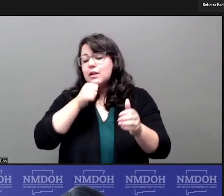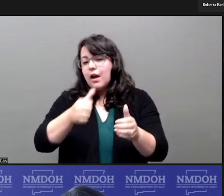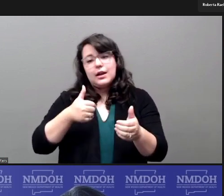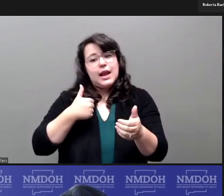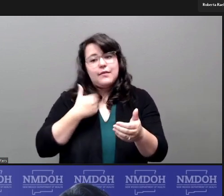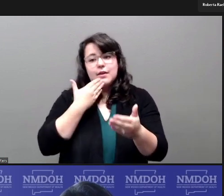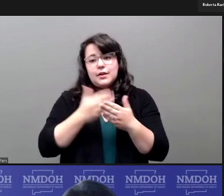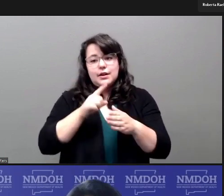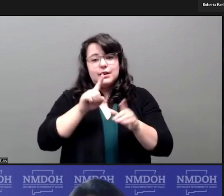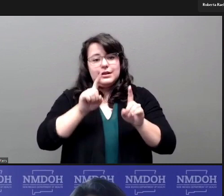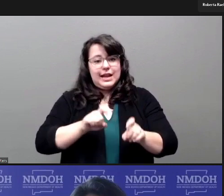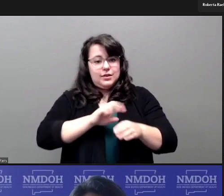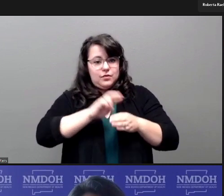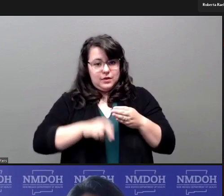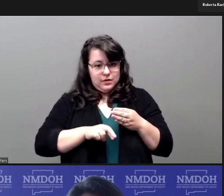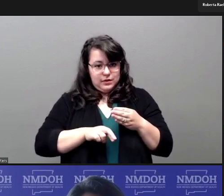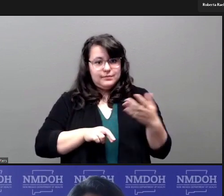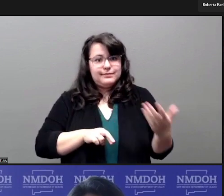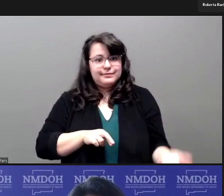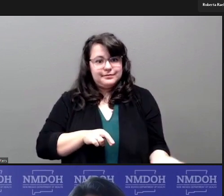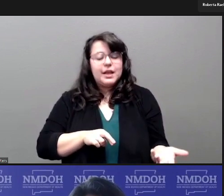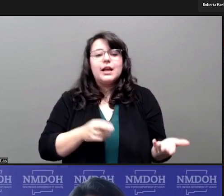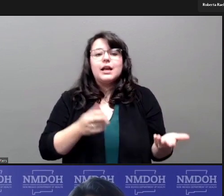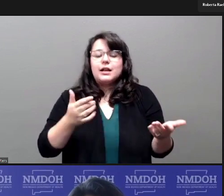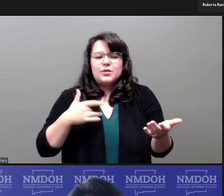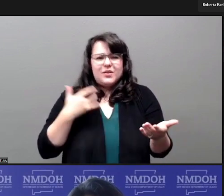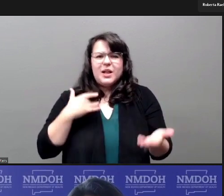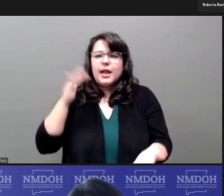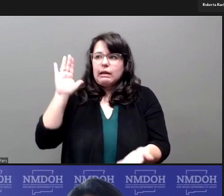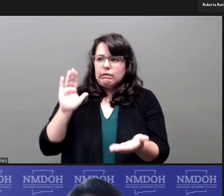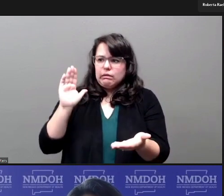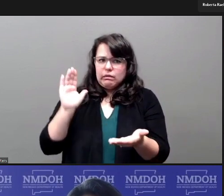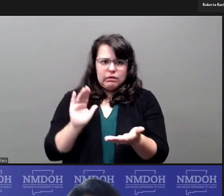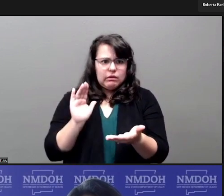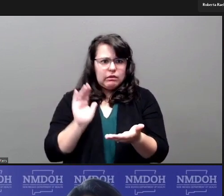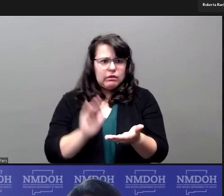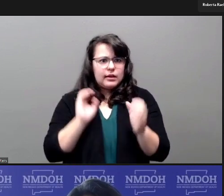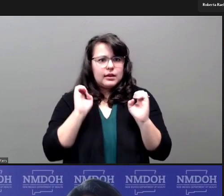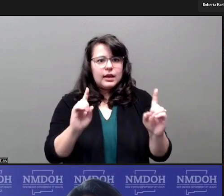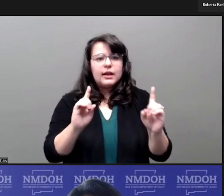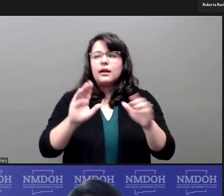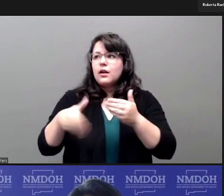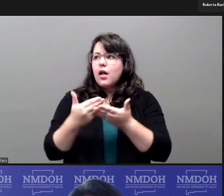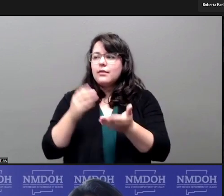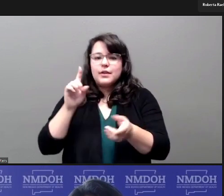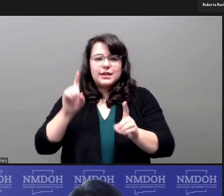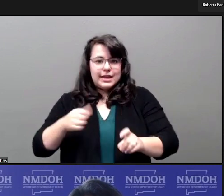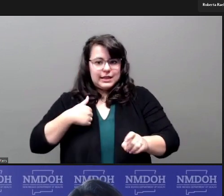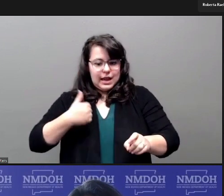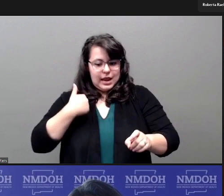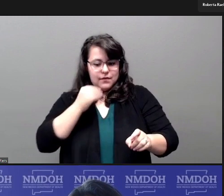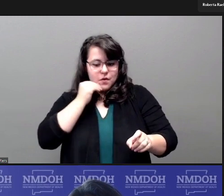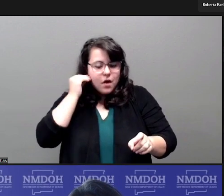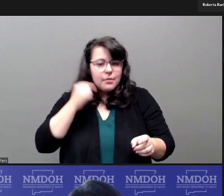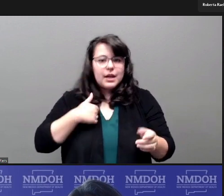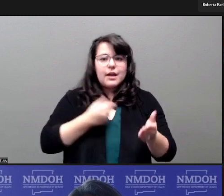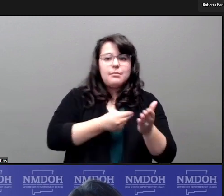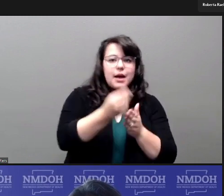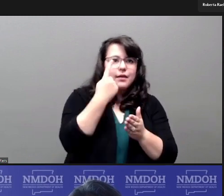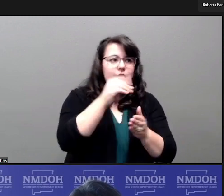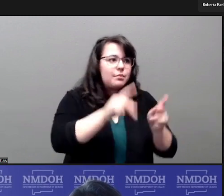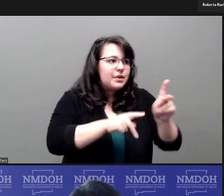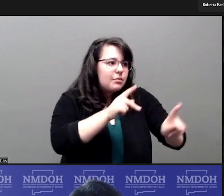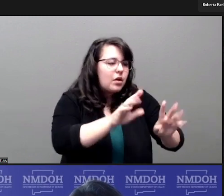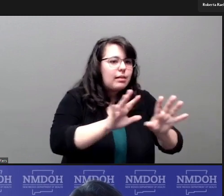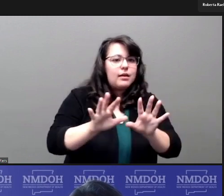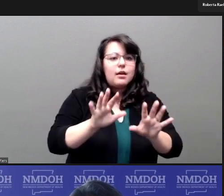so like there's less and less education, and all of the different tests that I have at home and that I buy for folks all